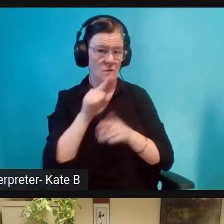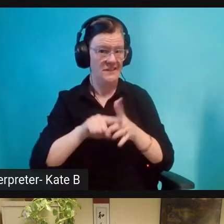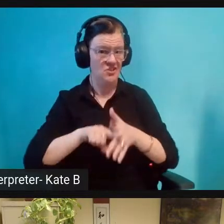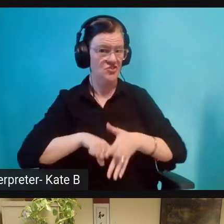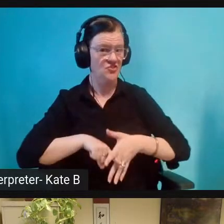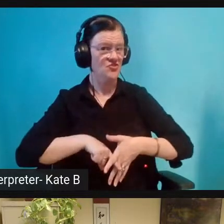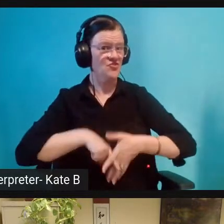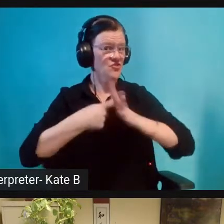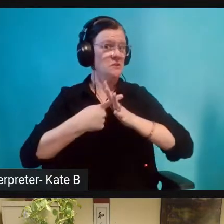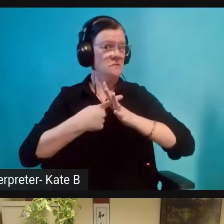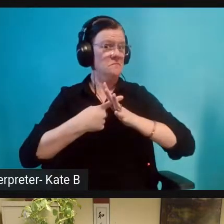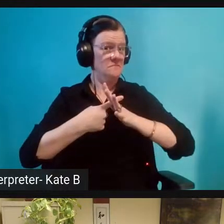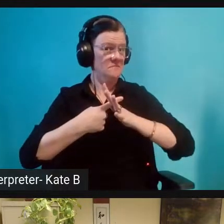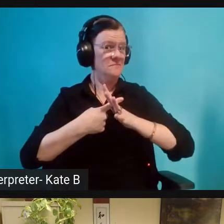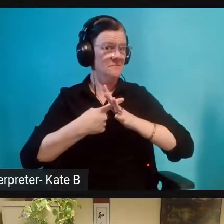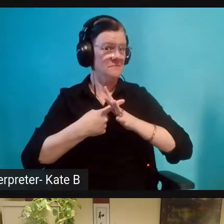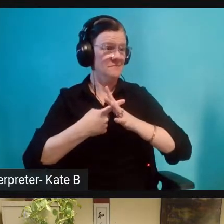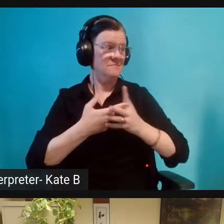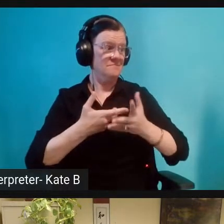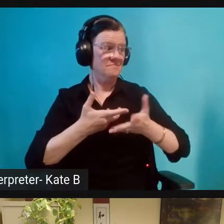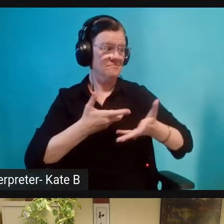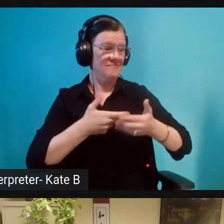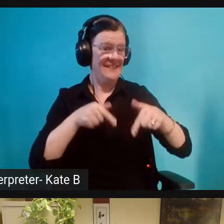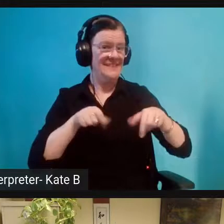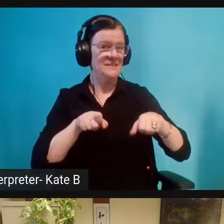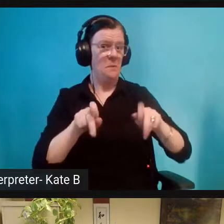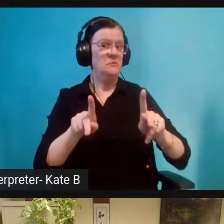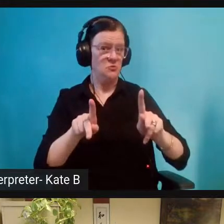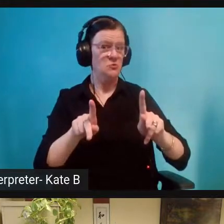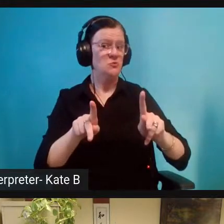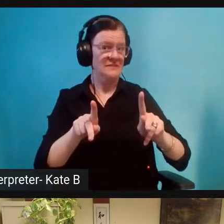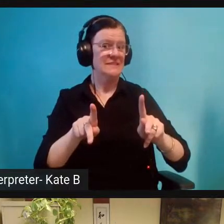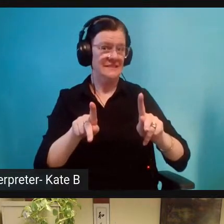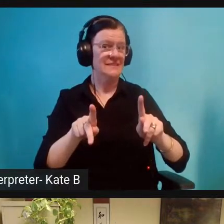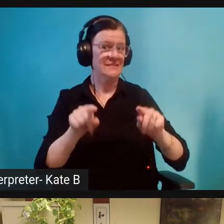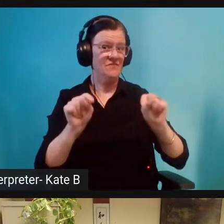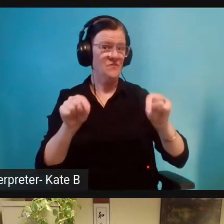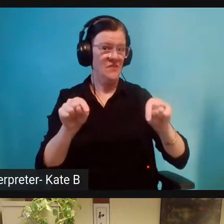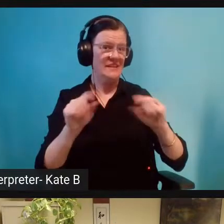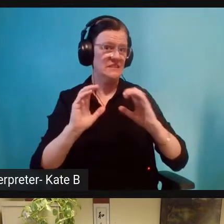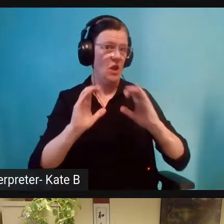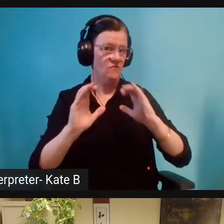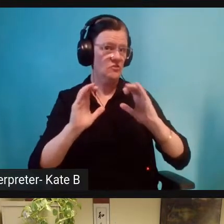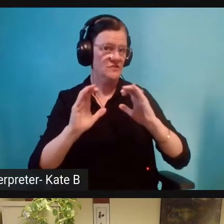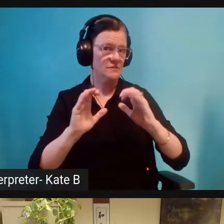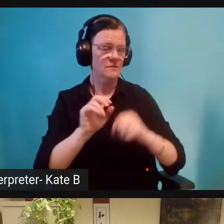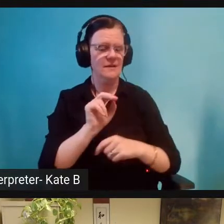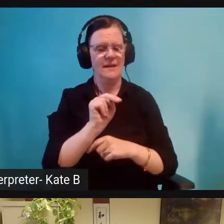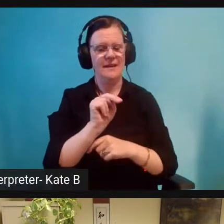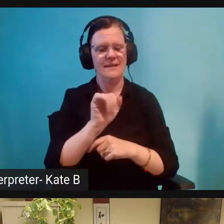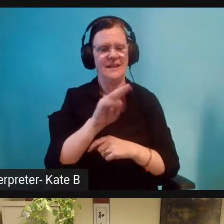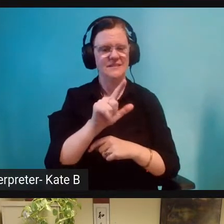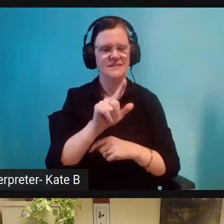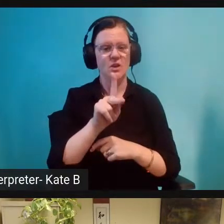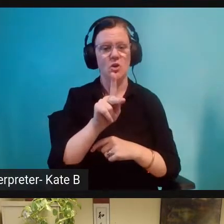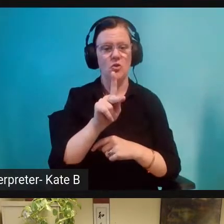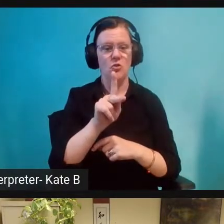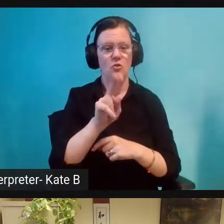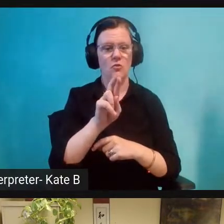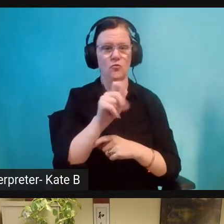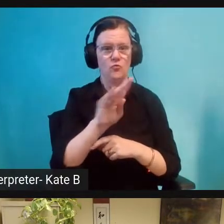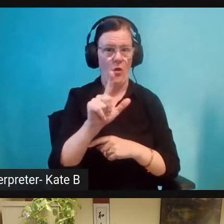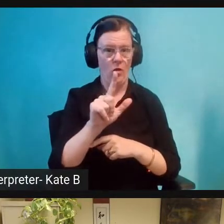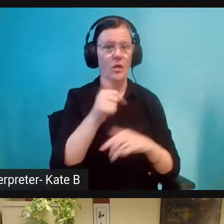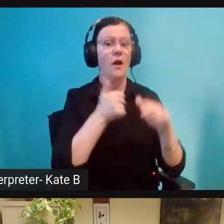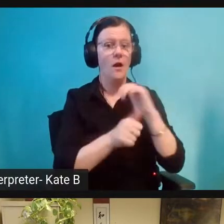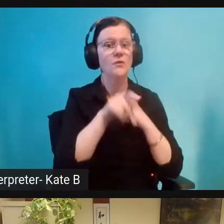back to the fire metaphor, who created the fire of this conversation, Nancy Krull, who's a part of the public health program